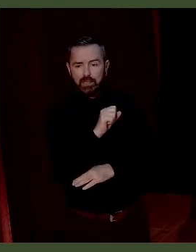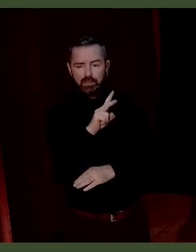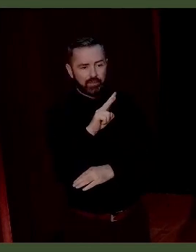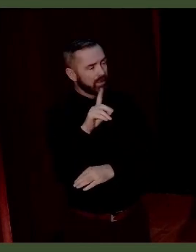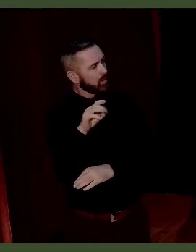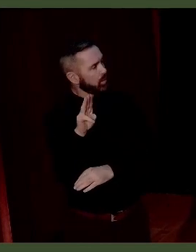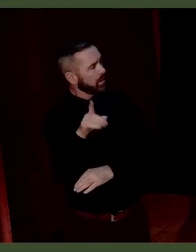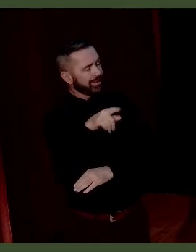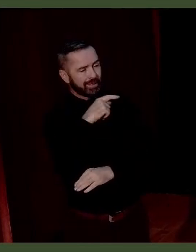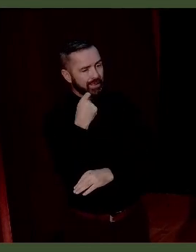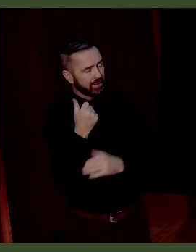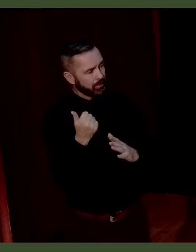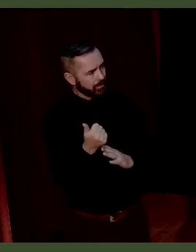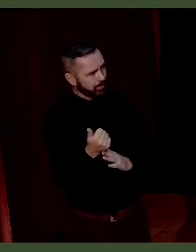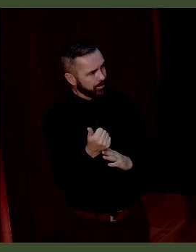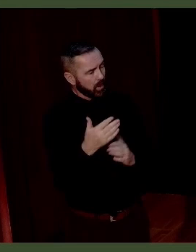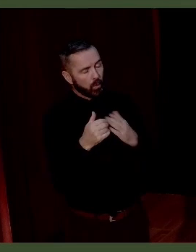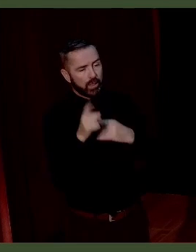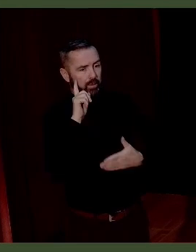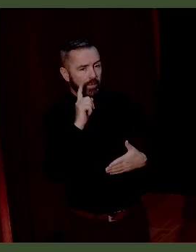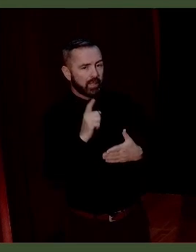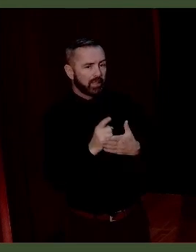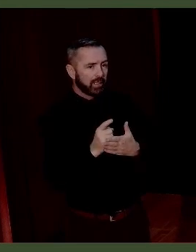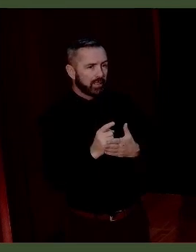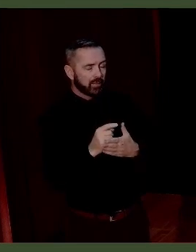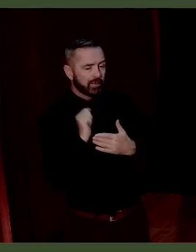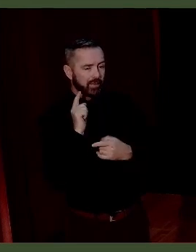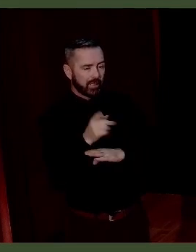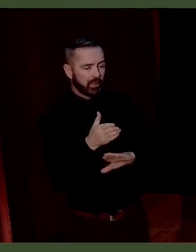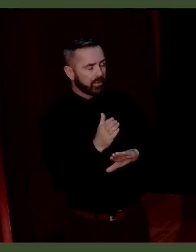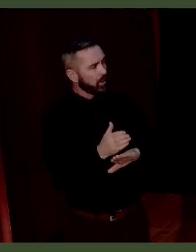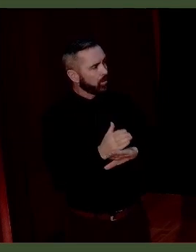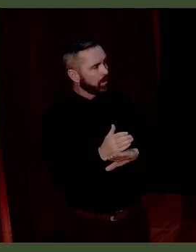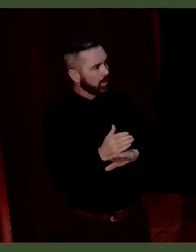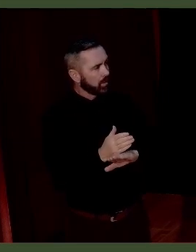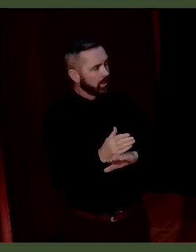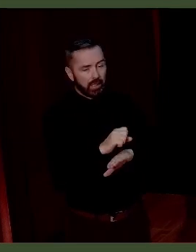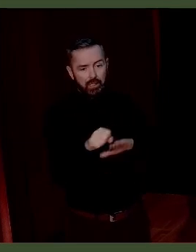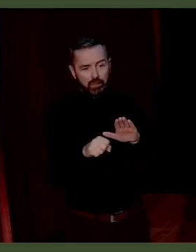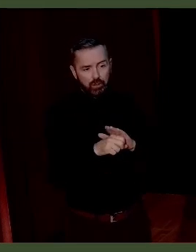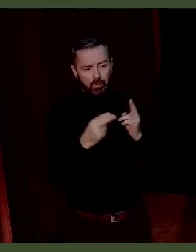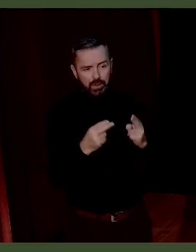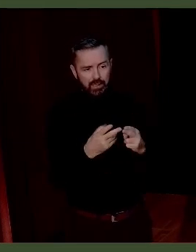Vincent de Paul, sets out, you know, what he believes is the position, that it's the duty of the state to come to the aid of the infirm, the poor